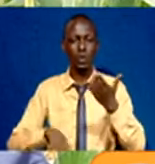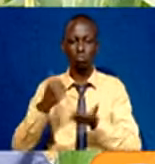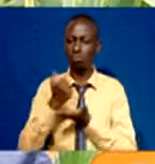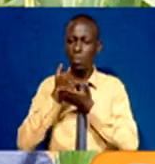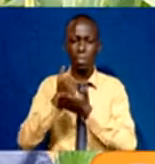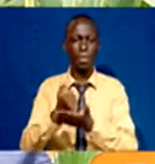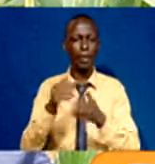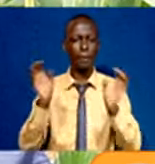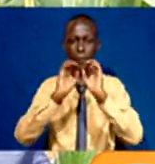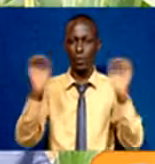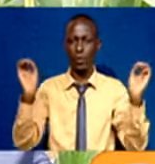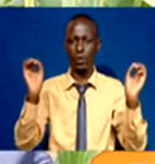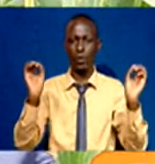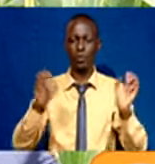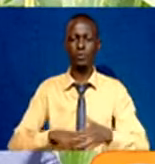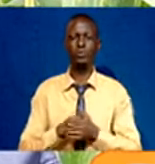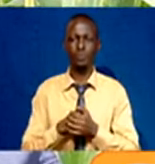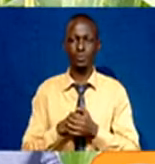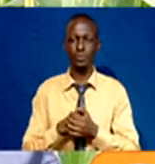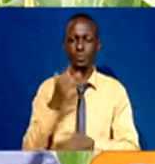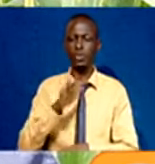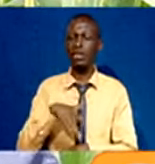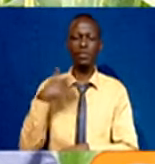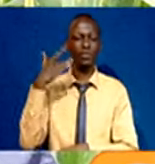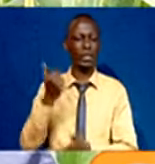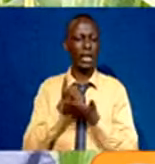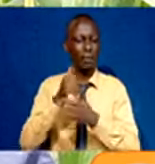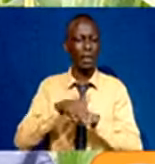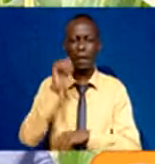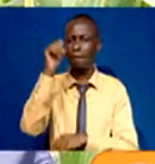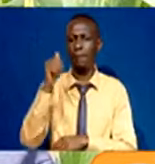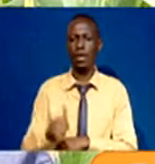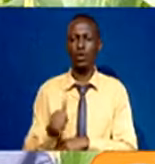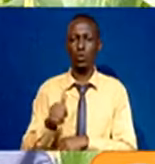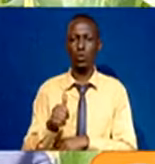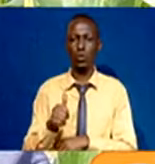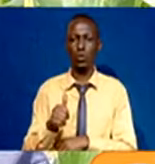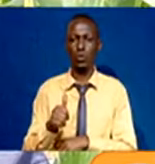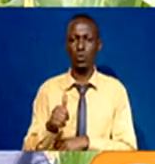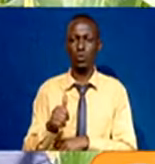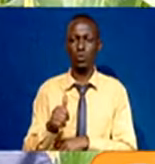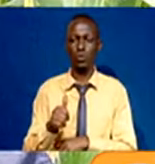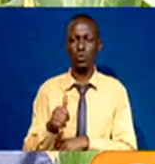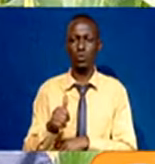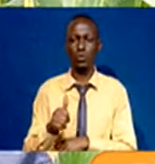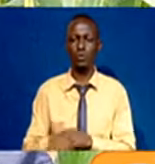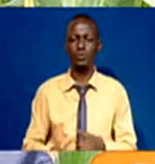effects. So they were just desperate. The desperation was massive.